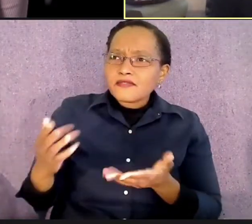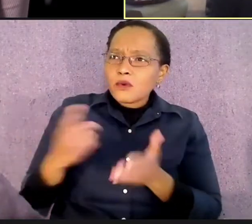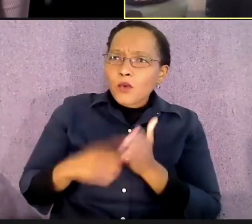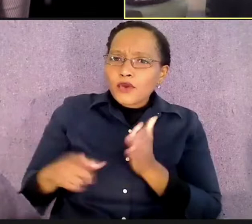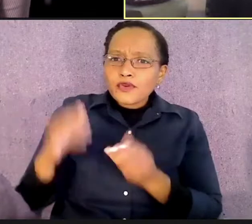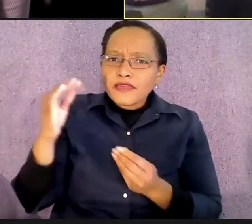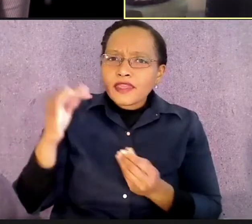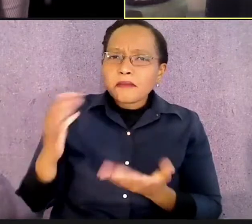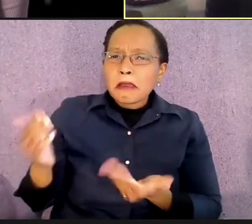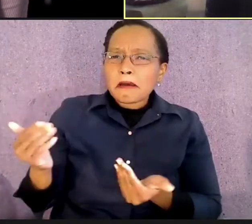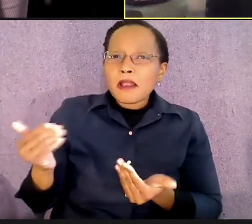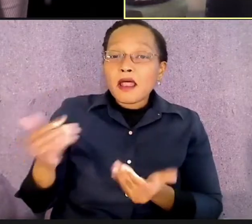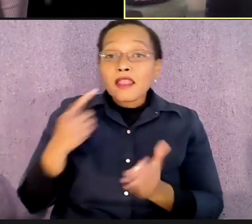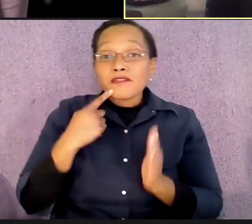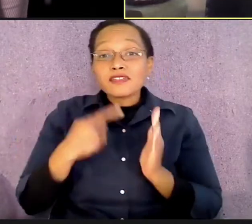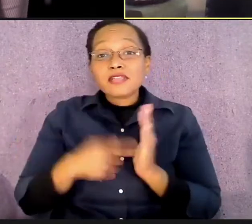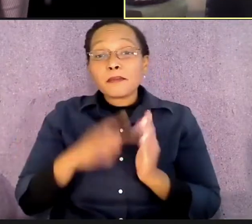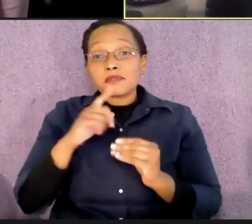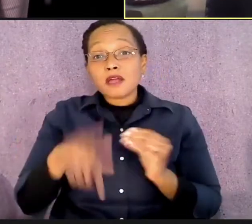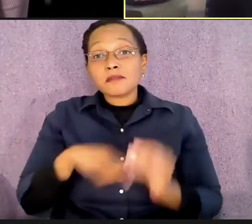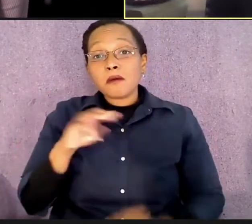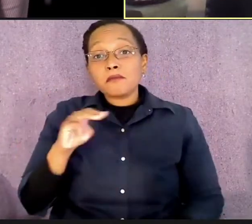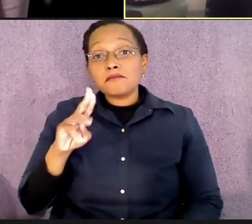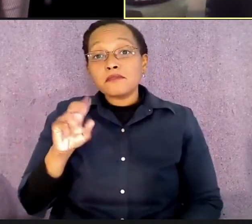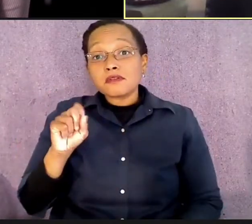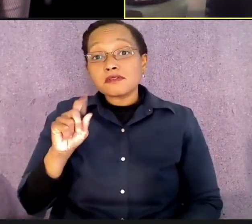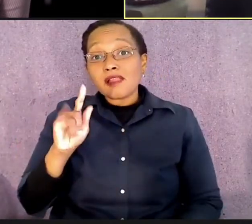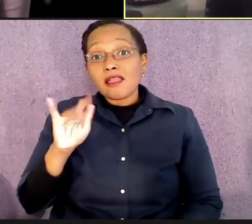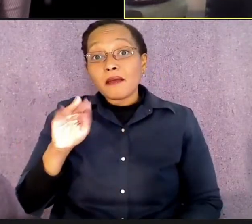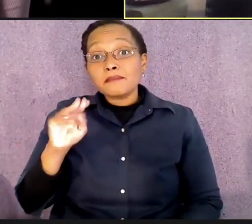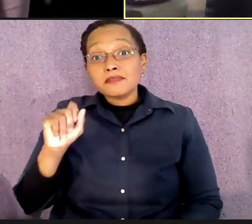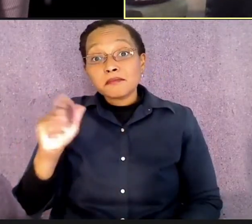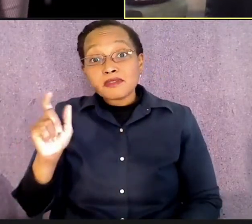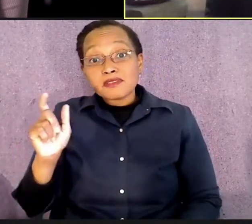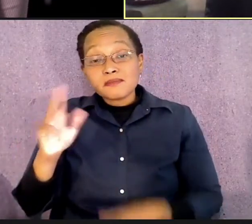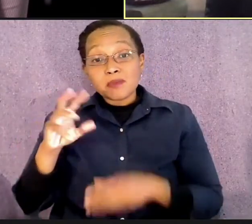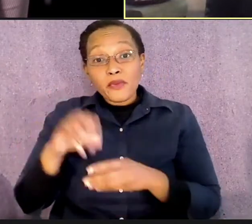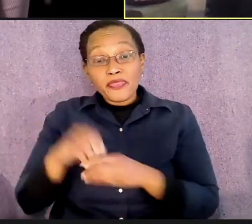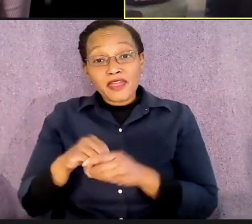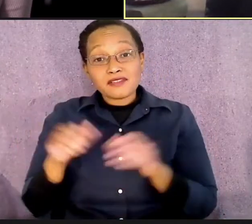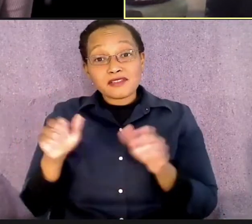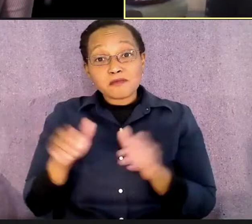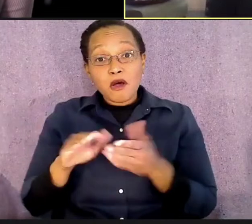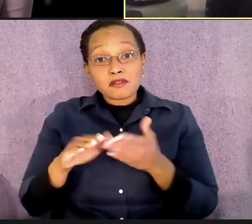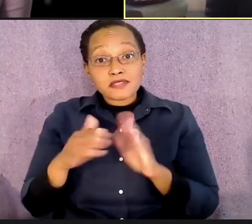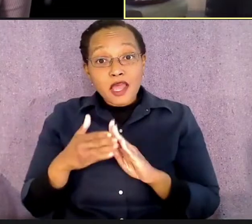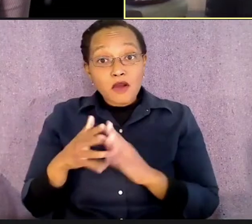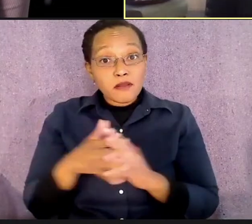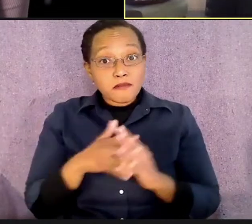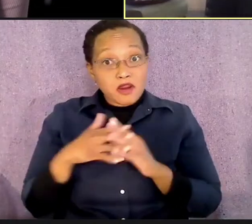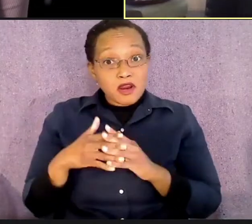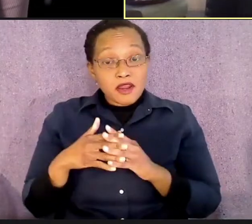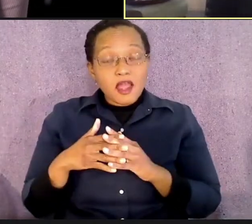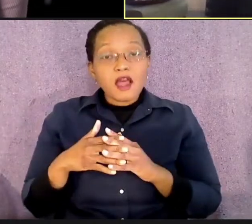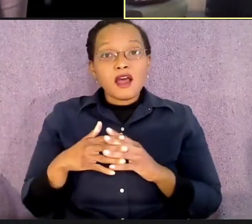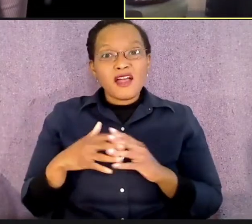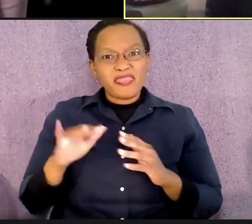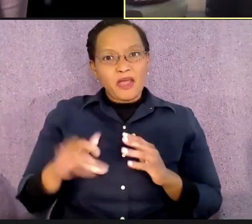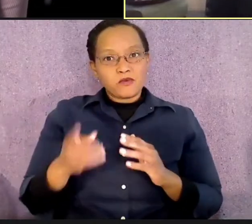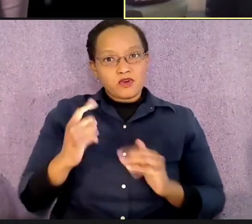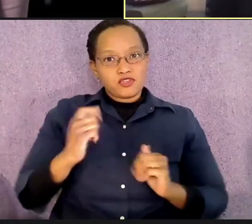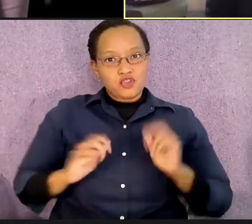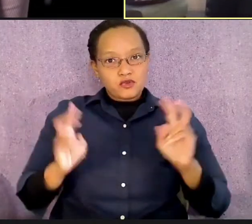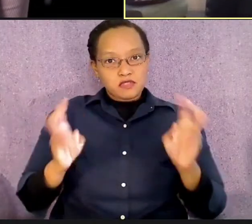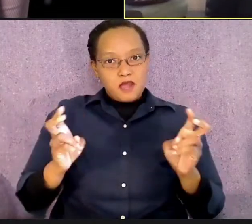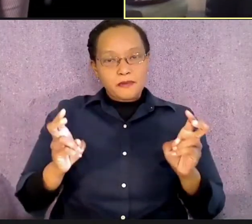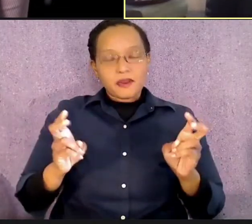about Muslims in small town America. It was in Detroit and Hamtramck, and it was really important to me to address the fact